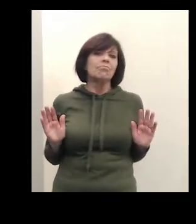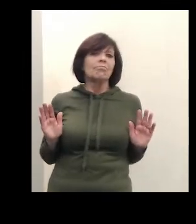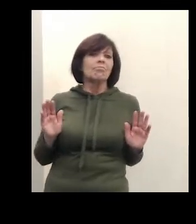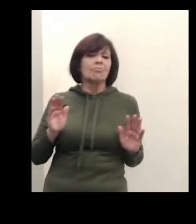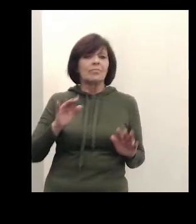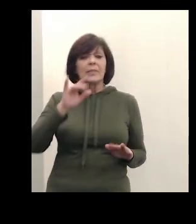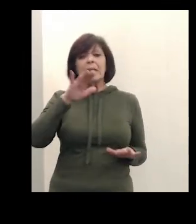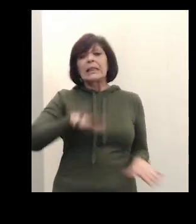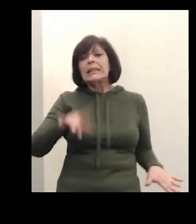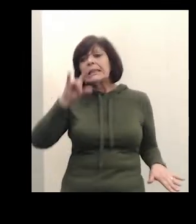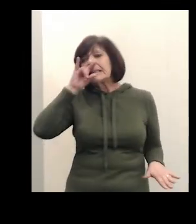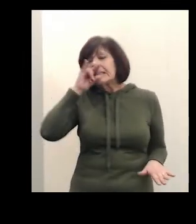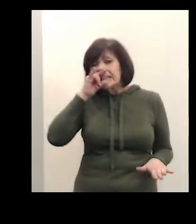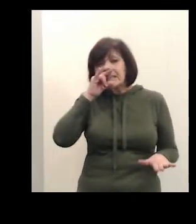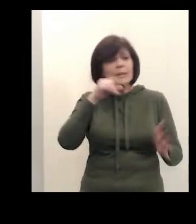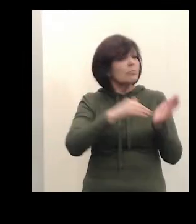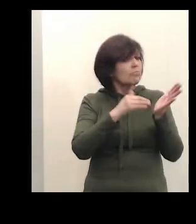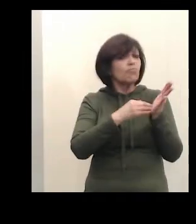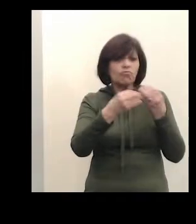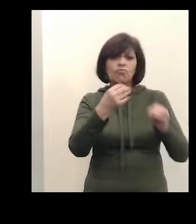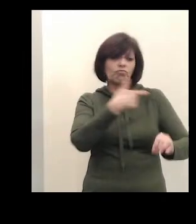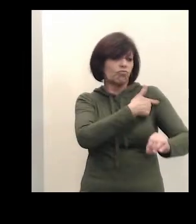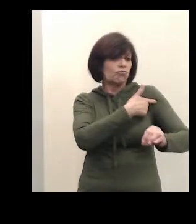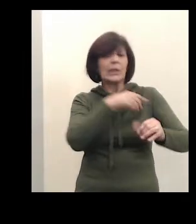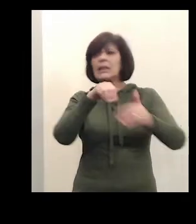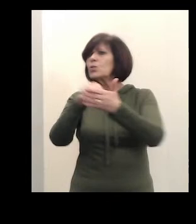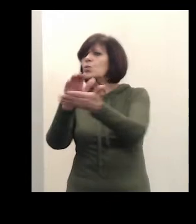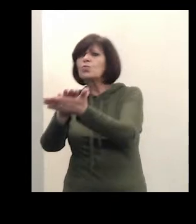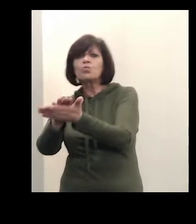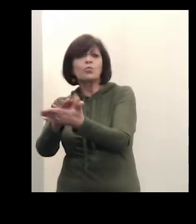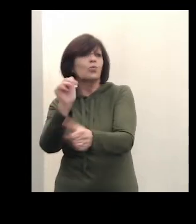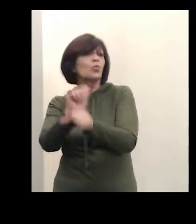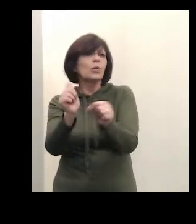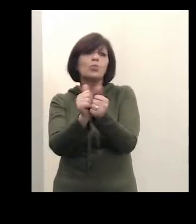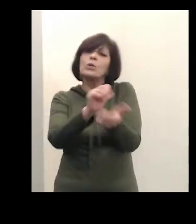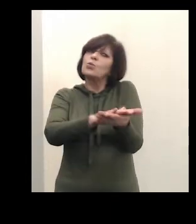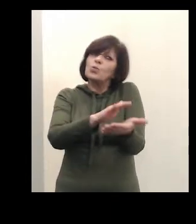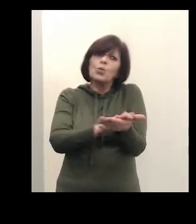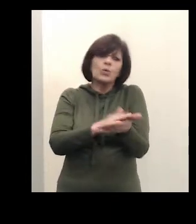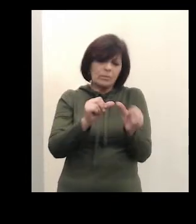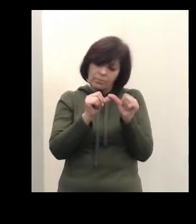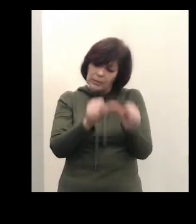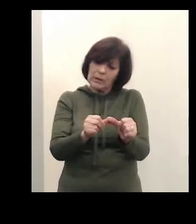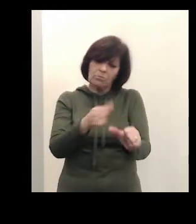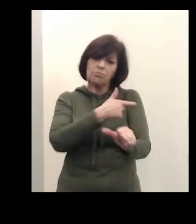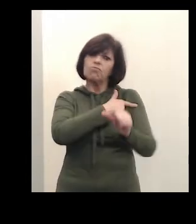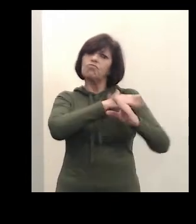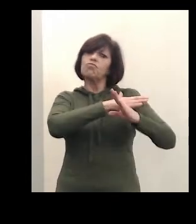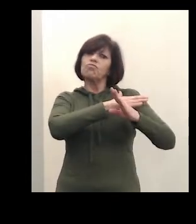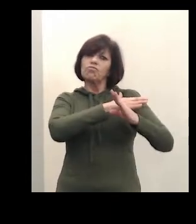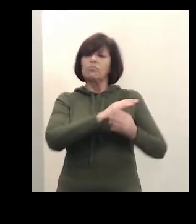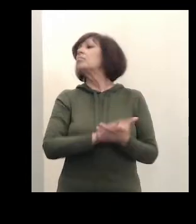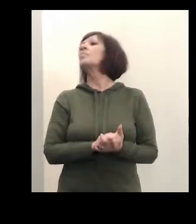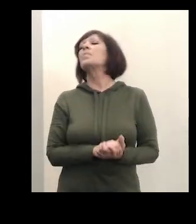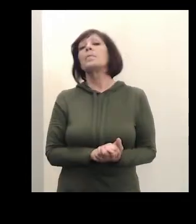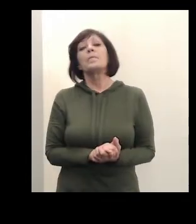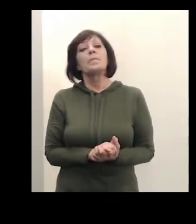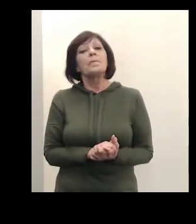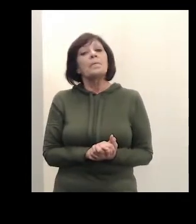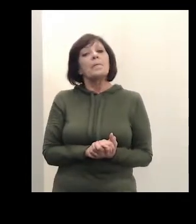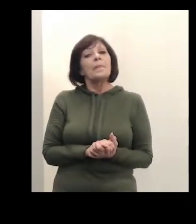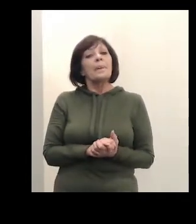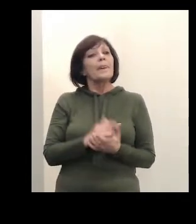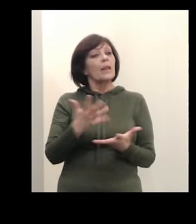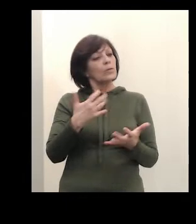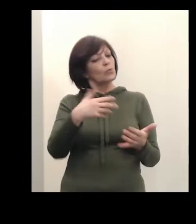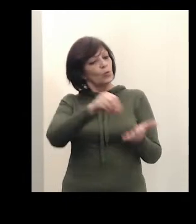physicians' offices will do it. They're doing it in schools. We've been working with schools to continue to have vaccine availability for students.